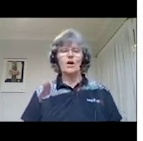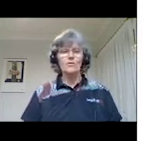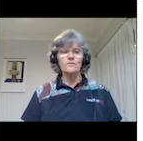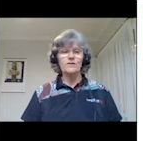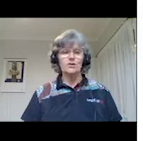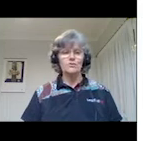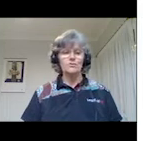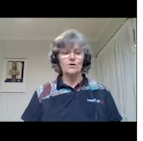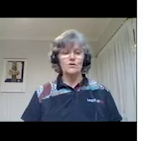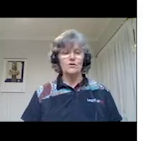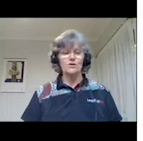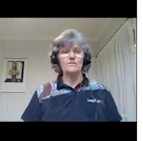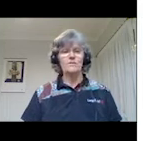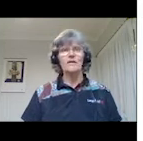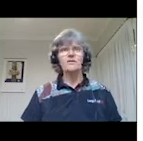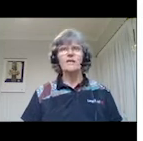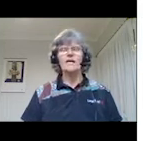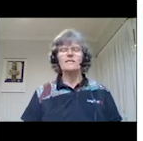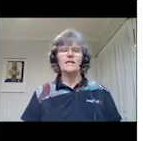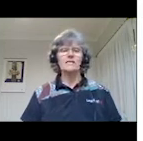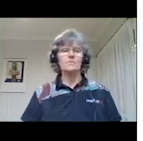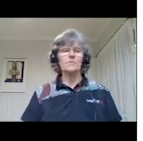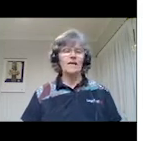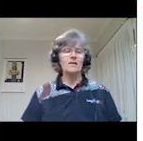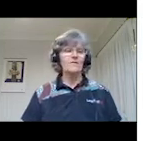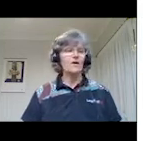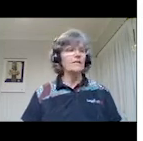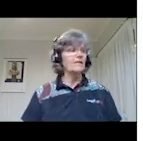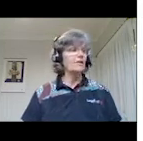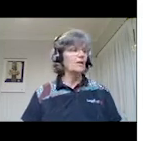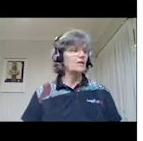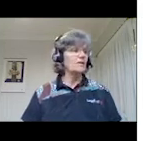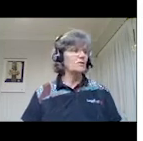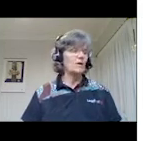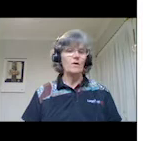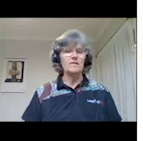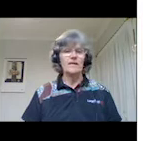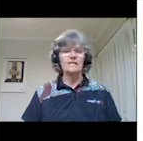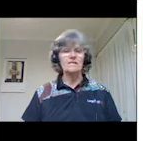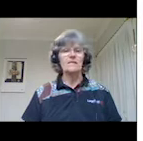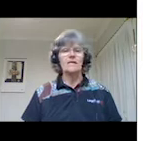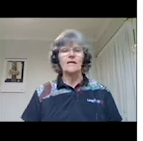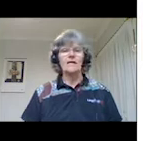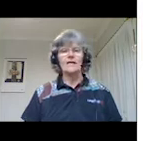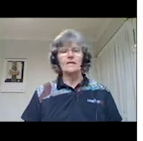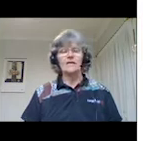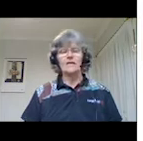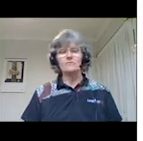becomes overdue, so you get 28 days to pay your fine, then you get another 21 days